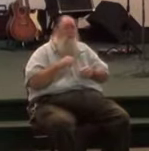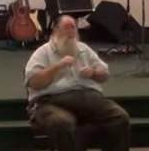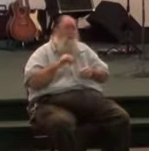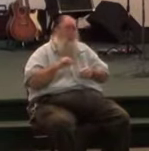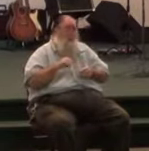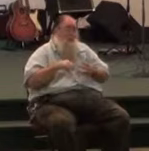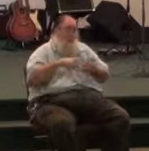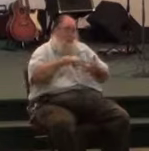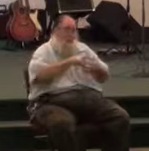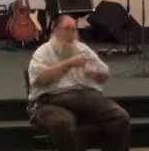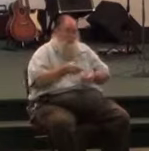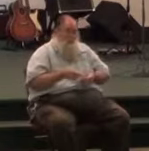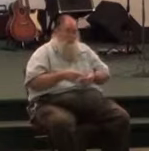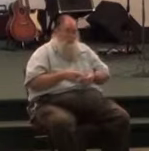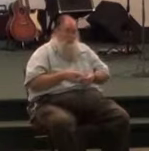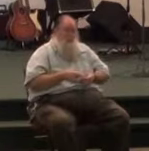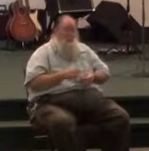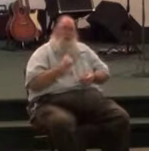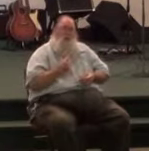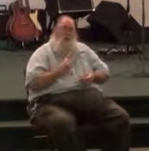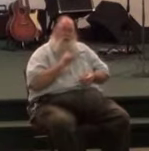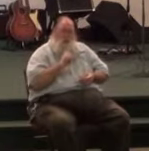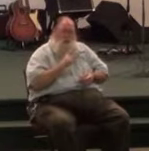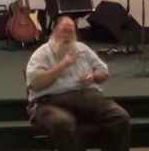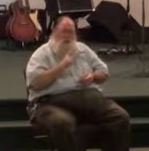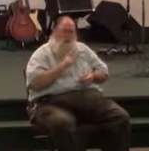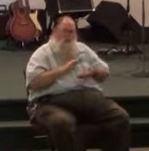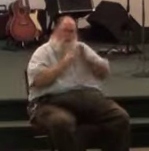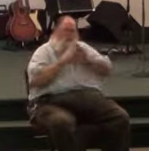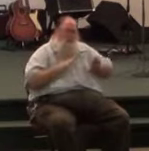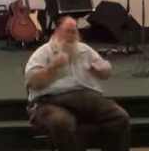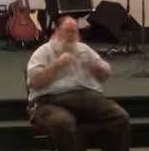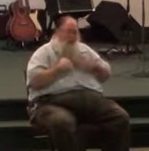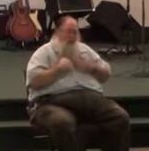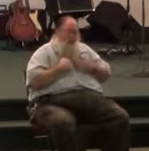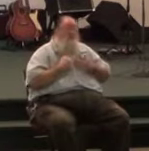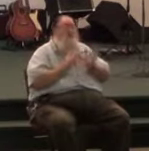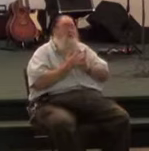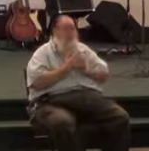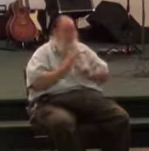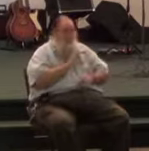only true peace we have is Jesus Christ, our Lord and Savior.